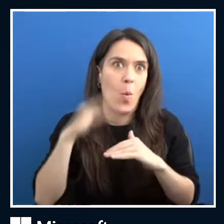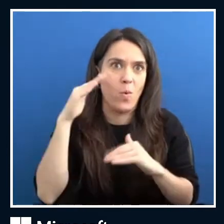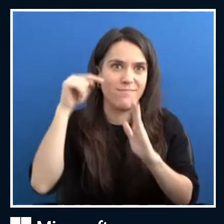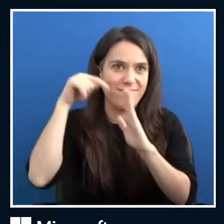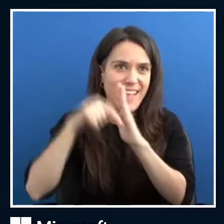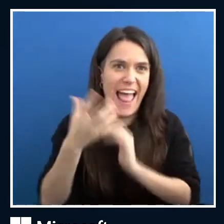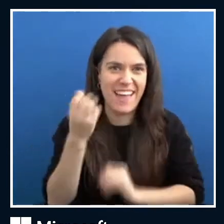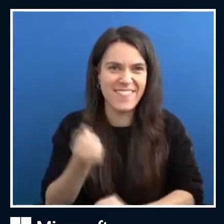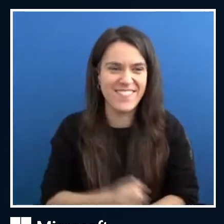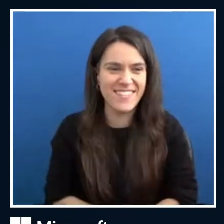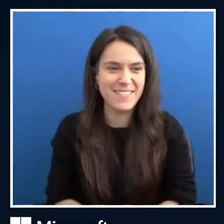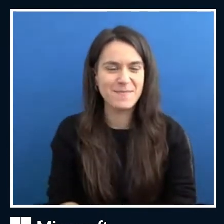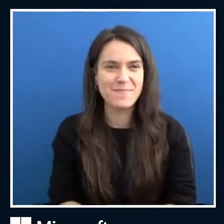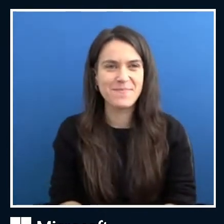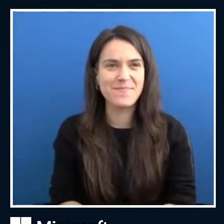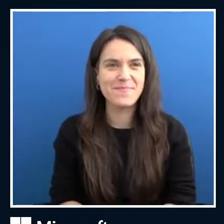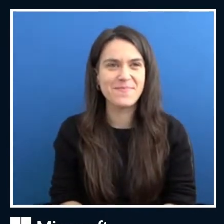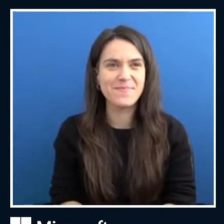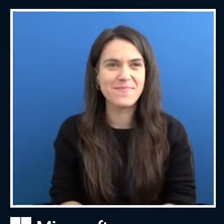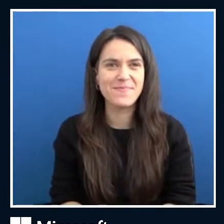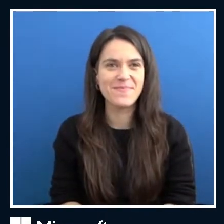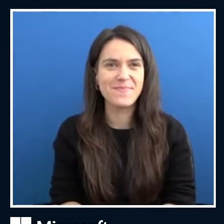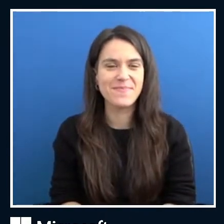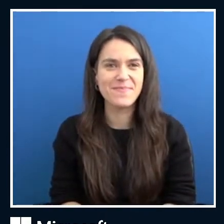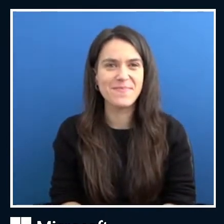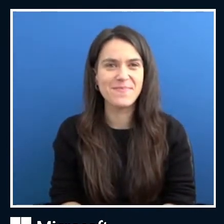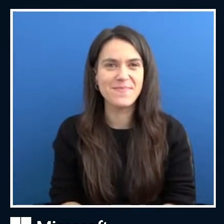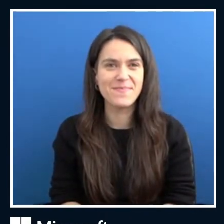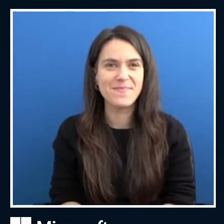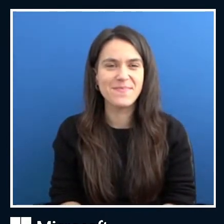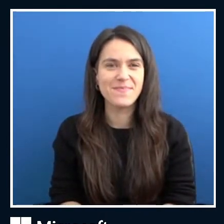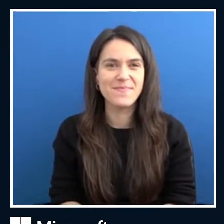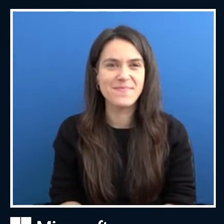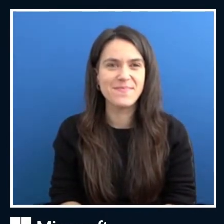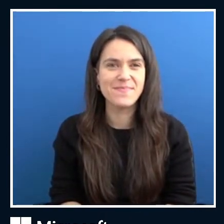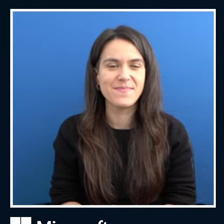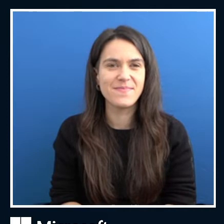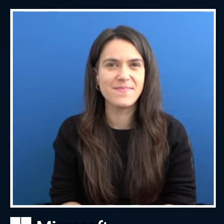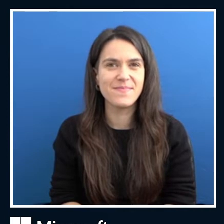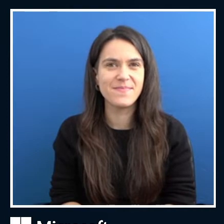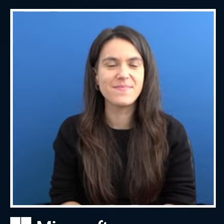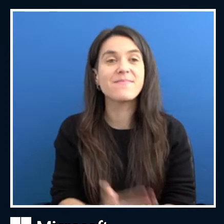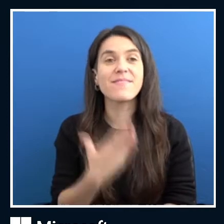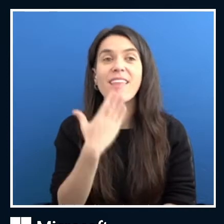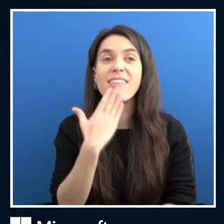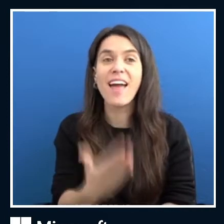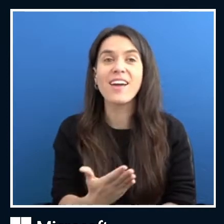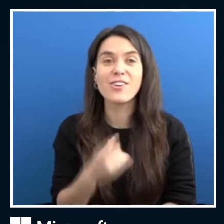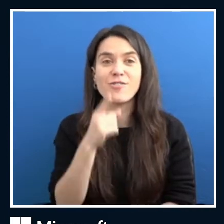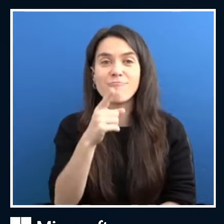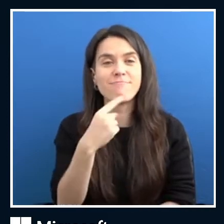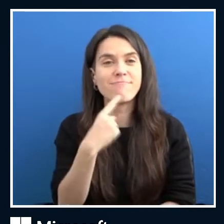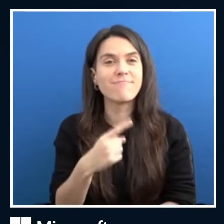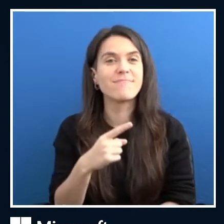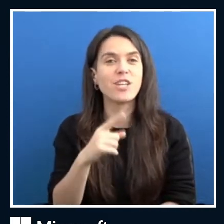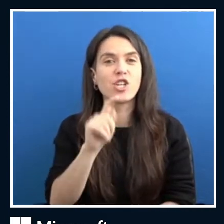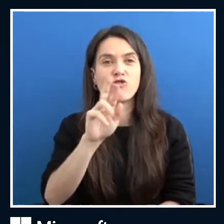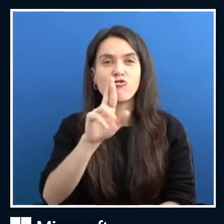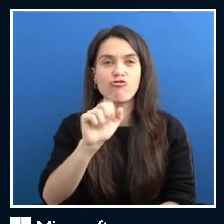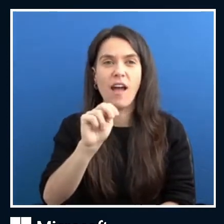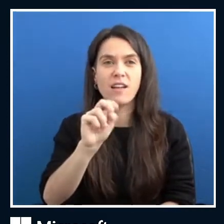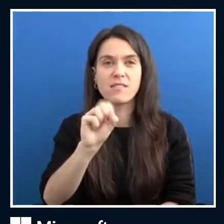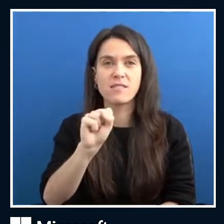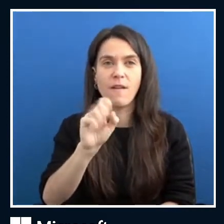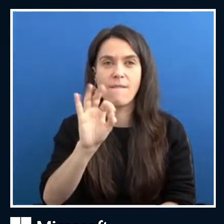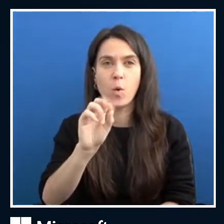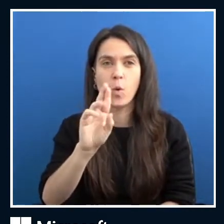you so much, Grigory. You mentioned large transformer models and natural language models, and Mikhail is